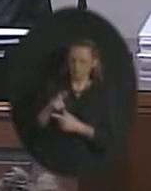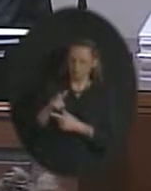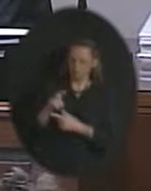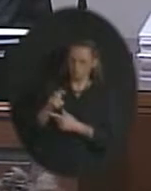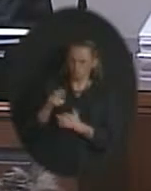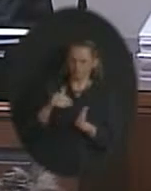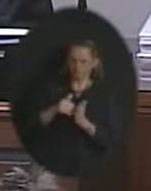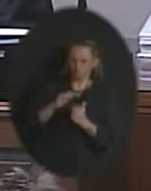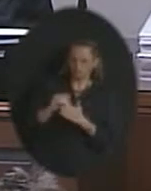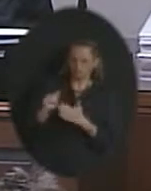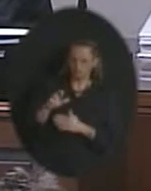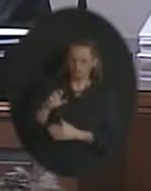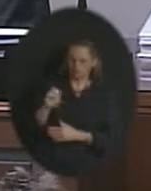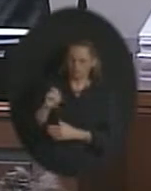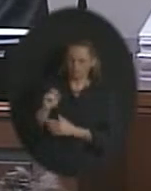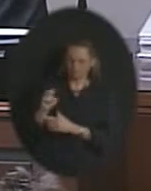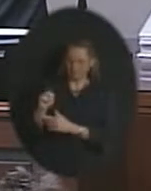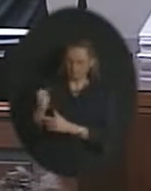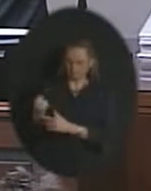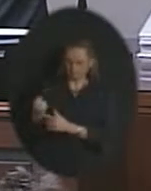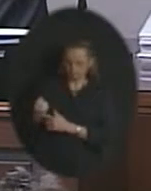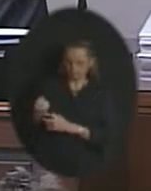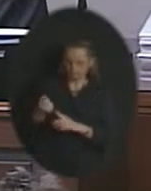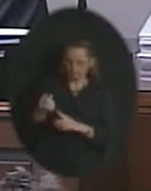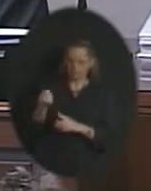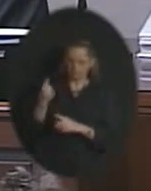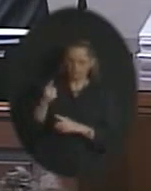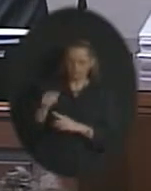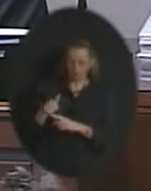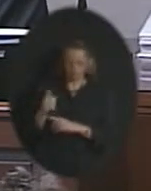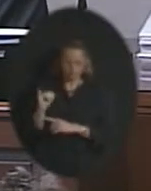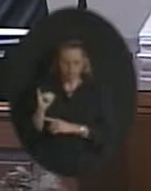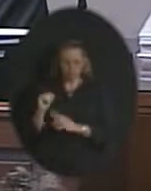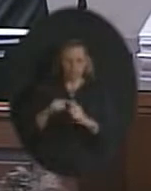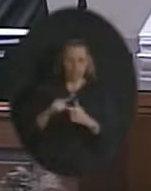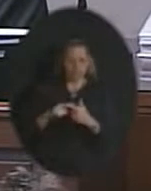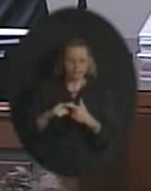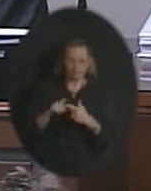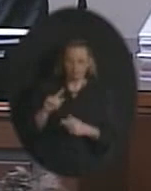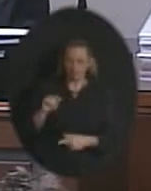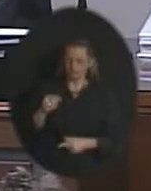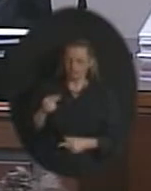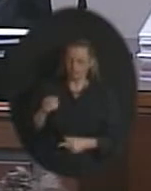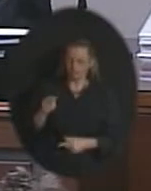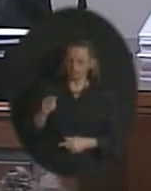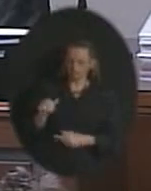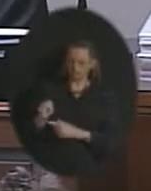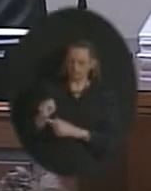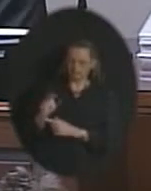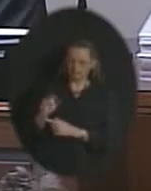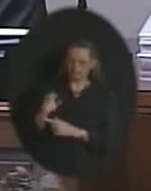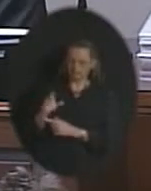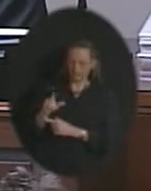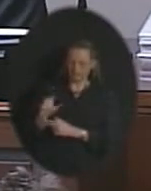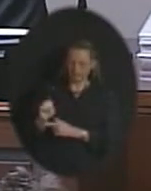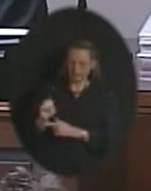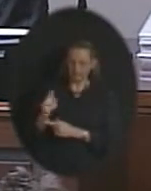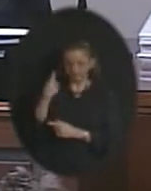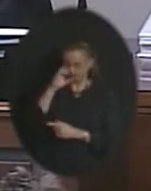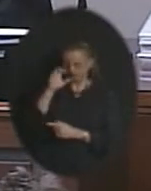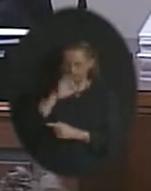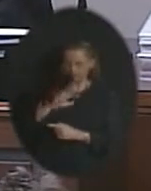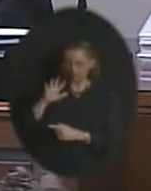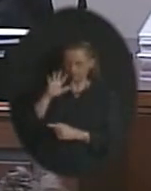retention. Accepting the third-party administration fee with Thomas McGee for $8,415 estimated because it's based